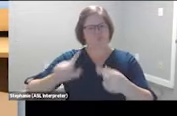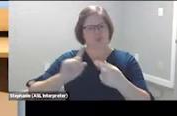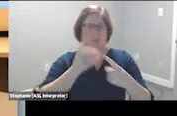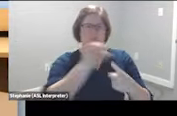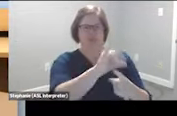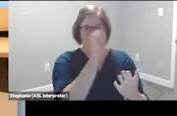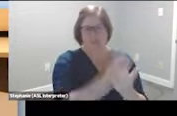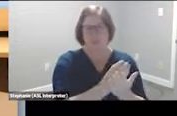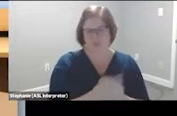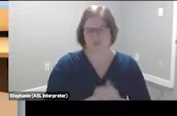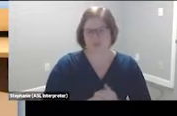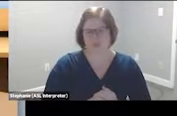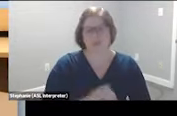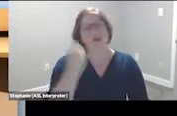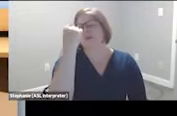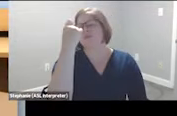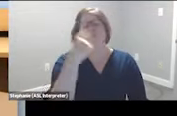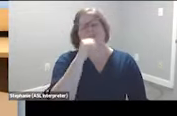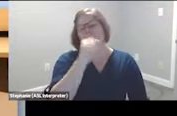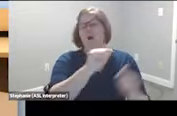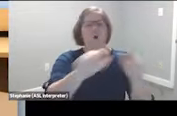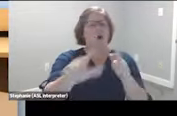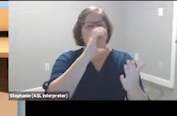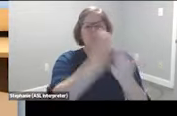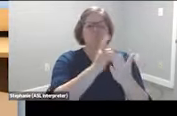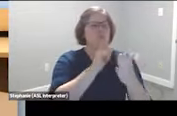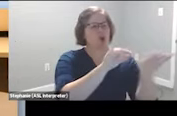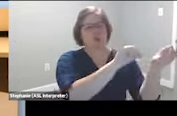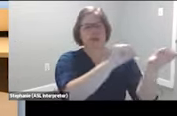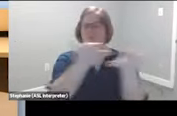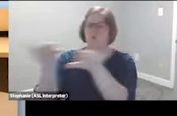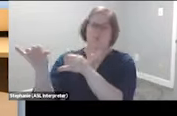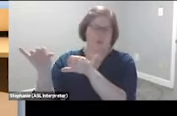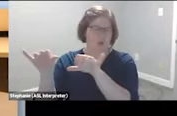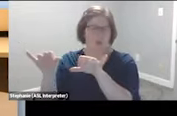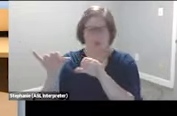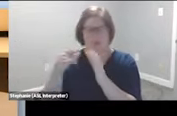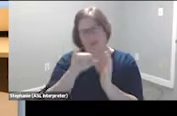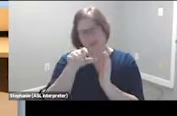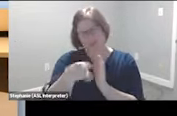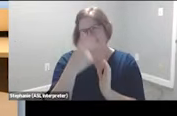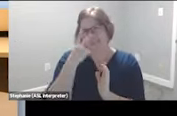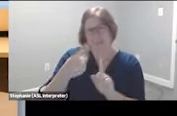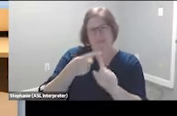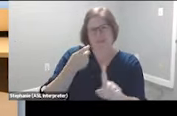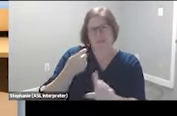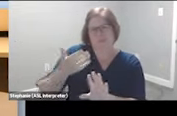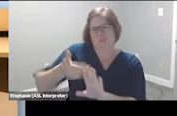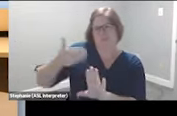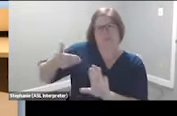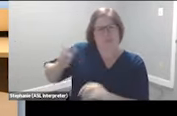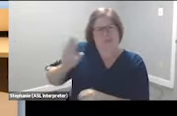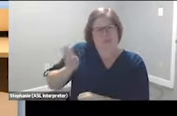image. Not all images are equal, as some of our previous presenters have mentioned today. And the image